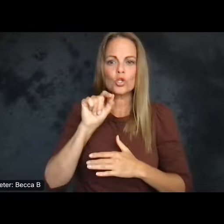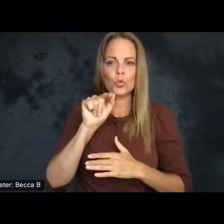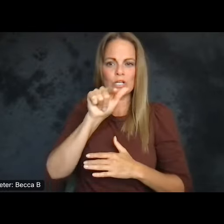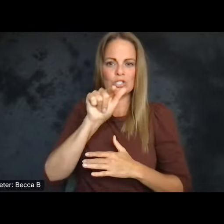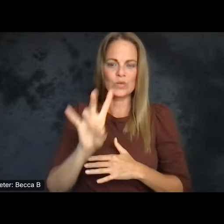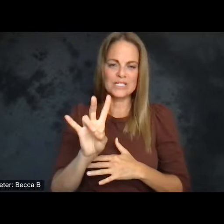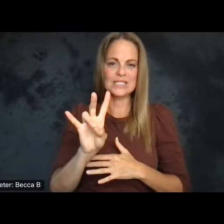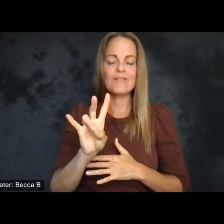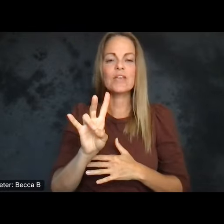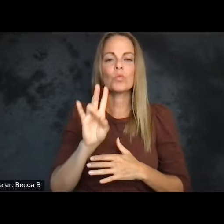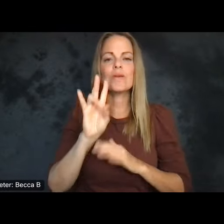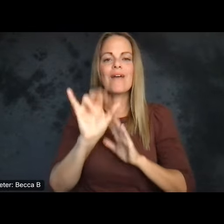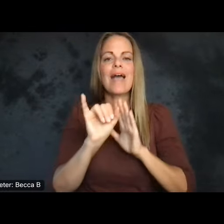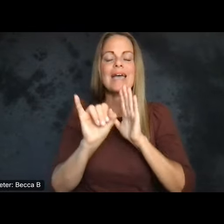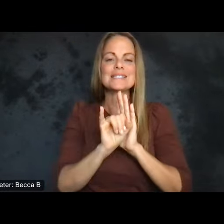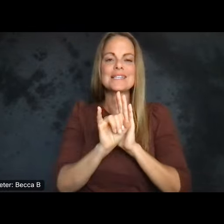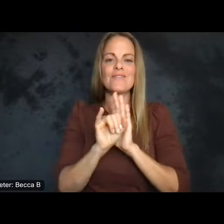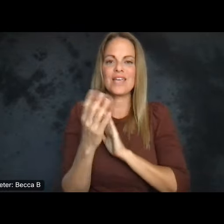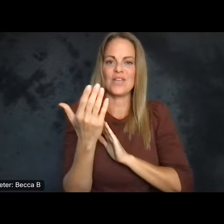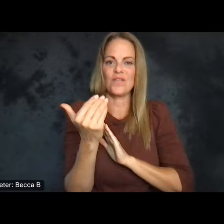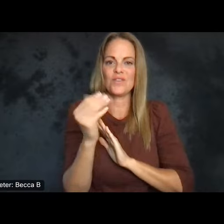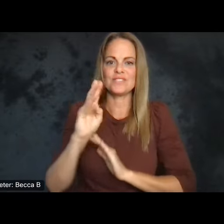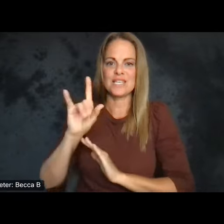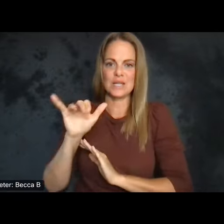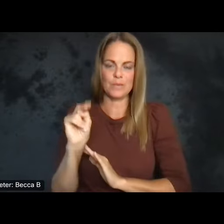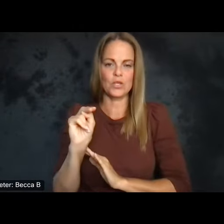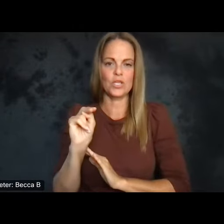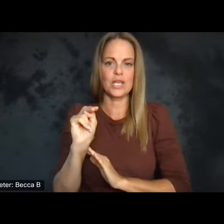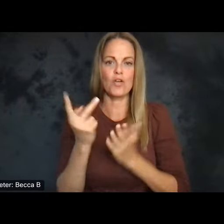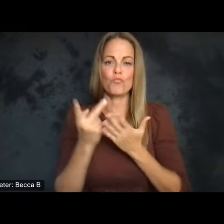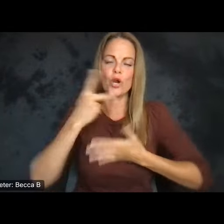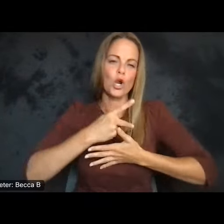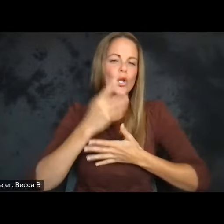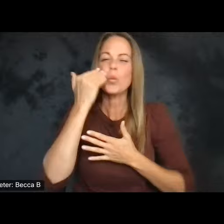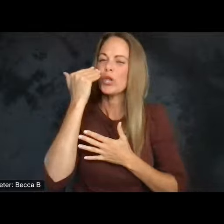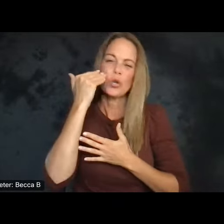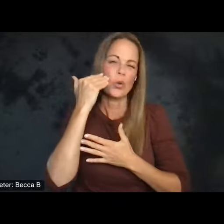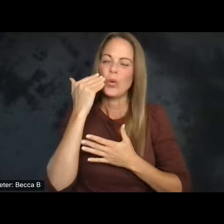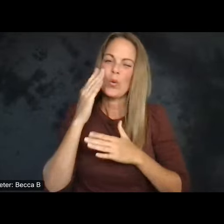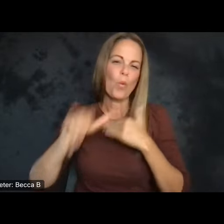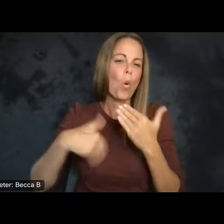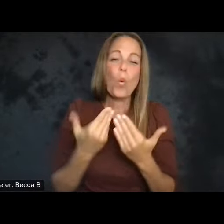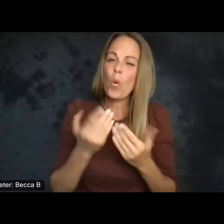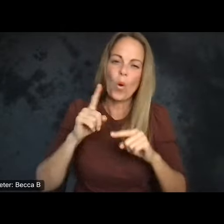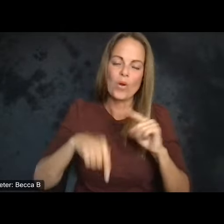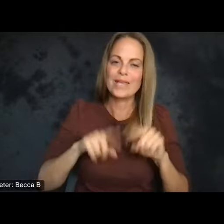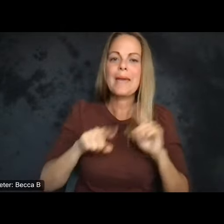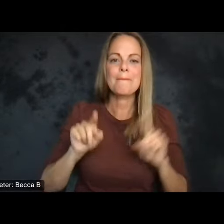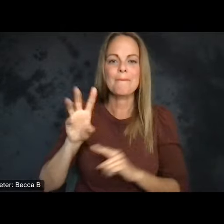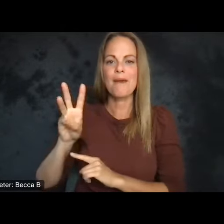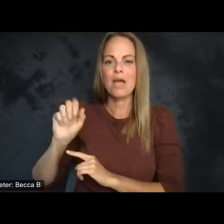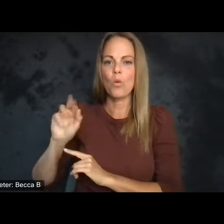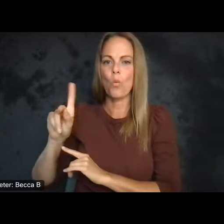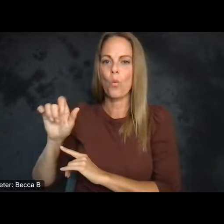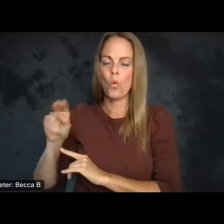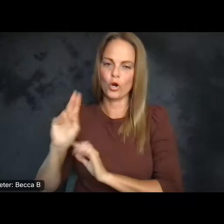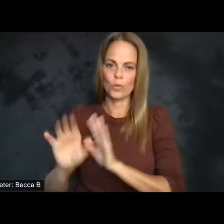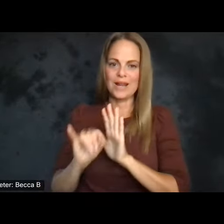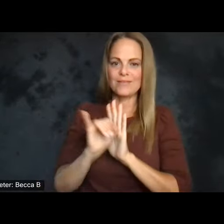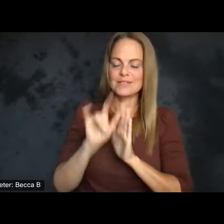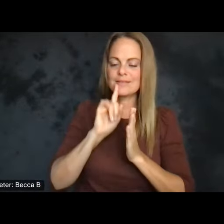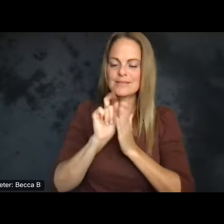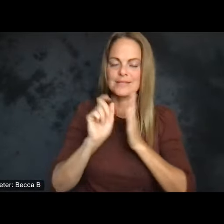million worth of projects, priority projects. We know we're not going to be able to do them all, but they're identified by the wardens, the Secretary of